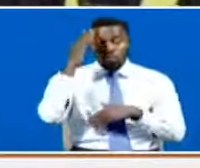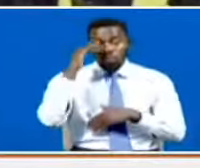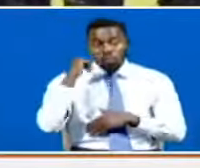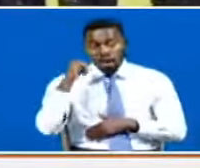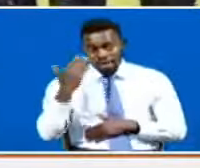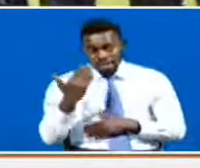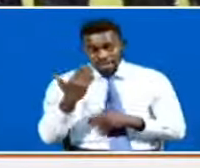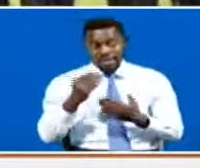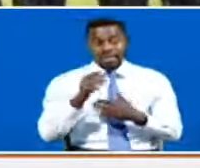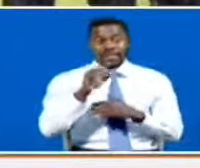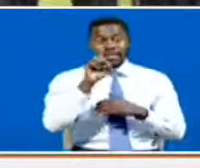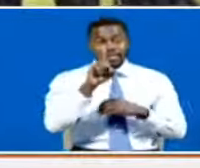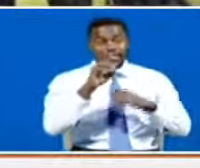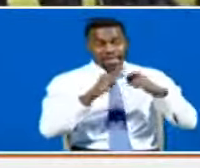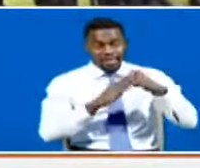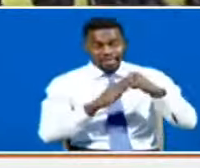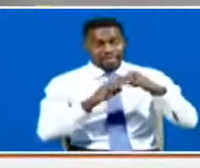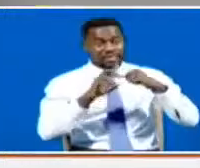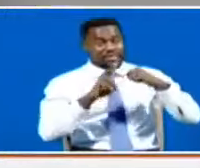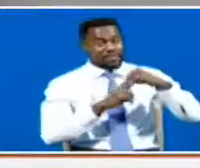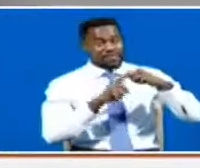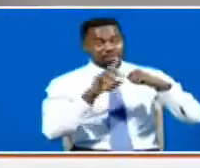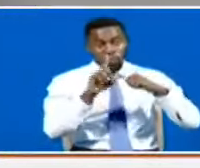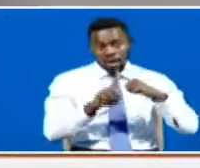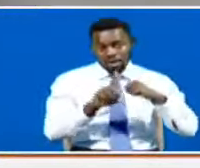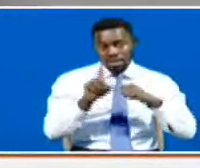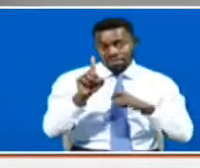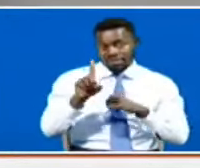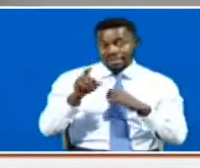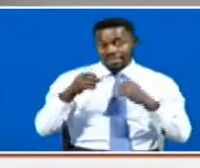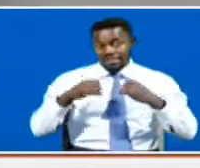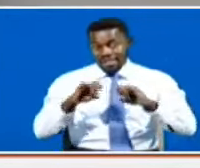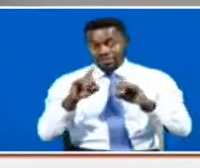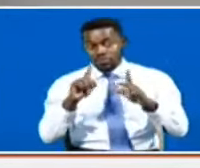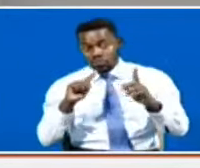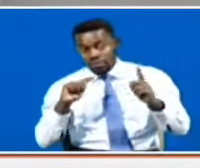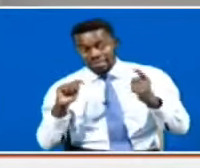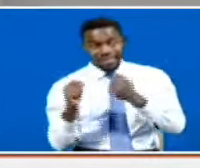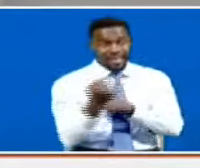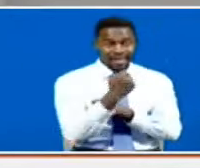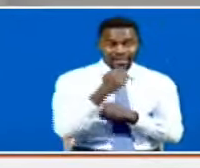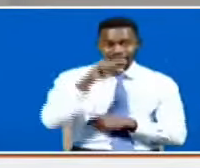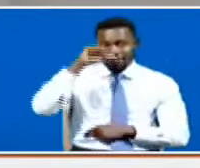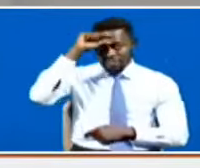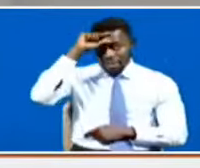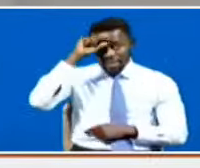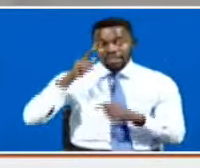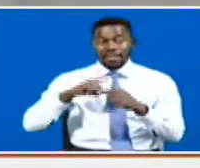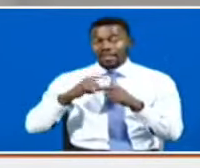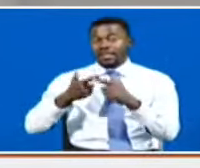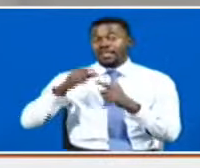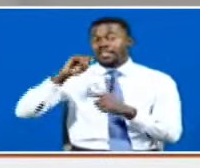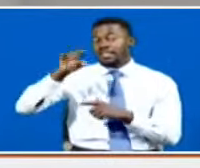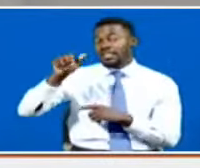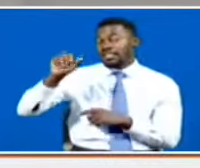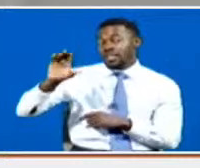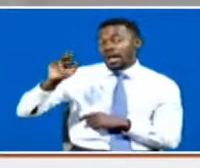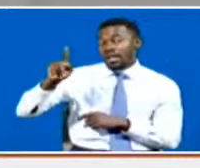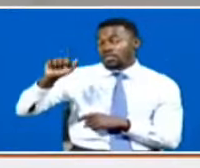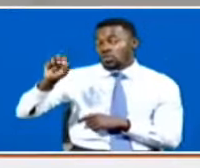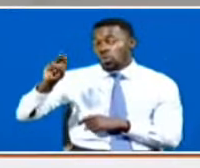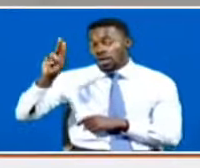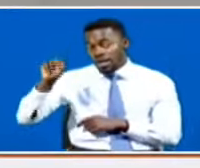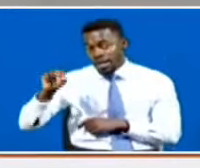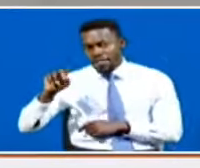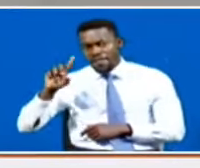the 1971 coup attempt. Major Ndolo was succeeded by Major General Jackson Mulinge, who was the first